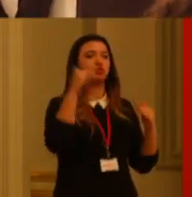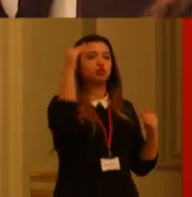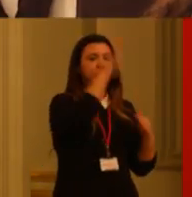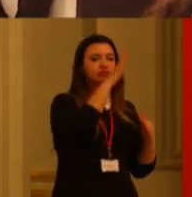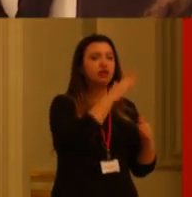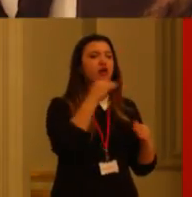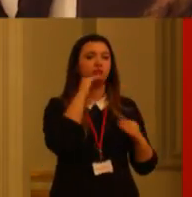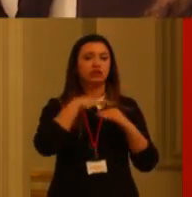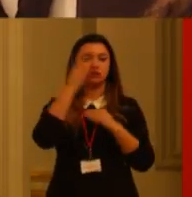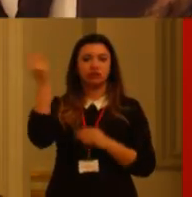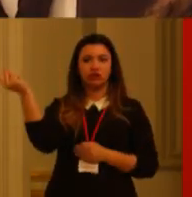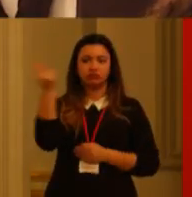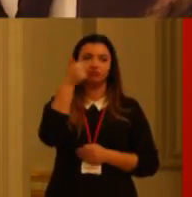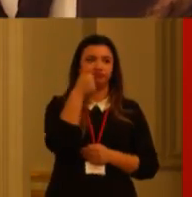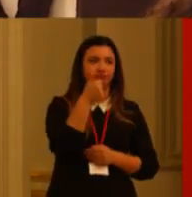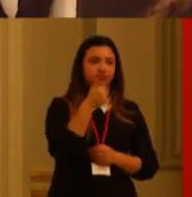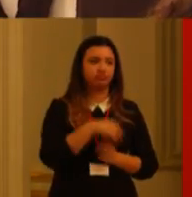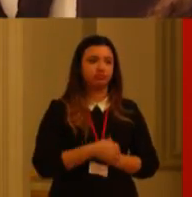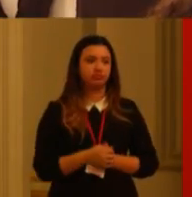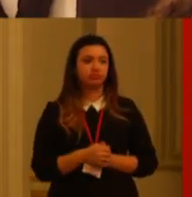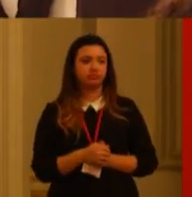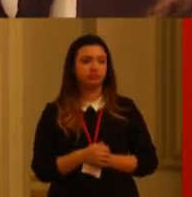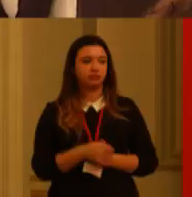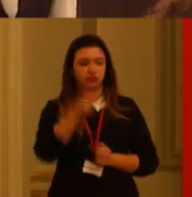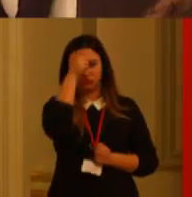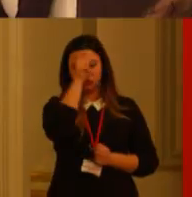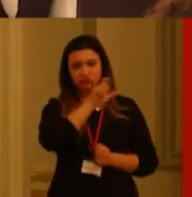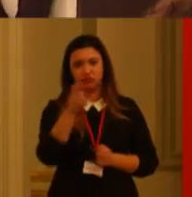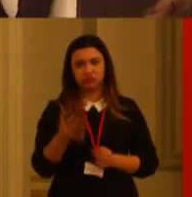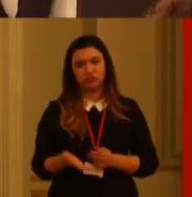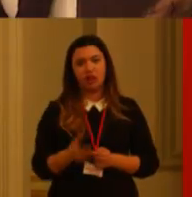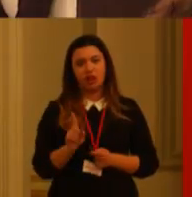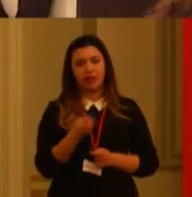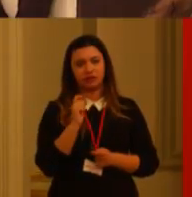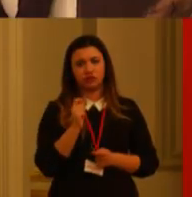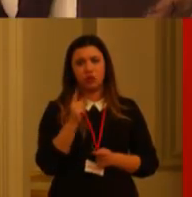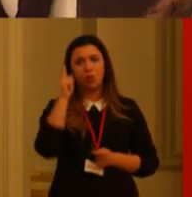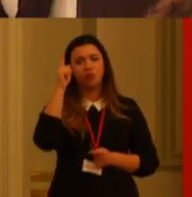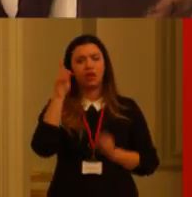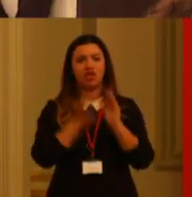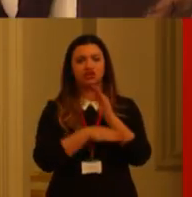and upper class, I mean, if you are a member of these, either of these classes, you may actually flee